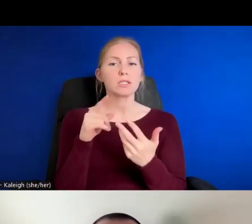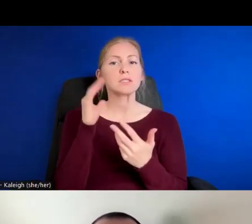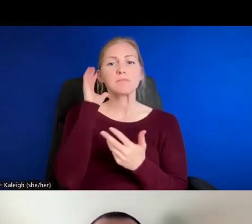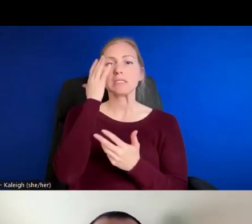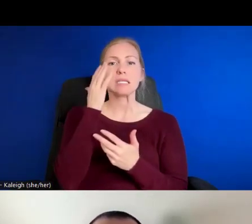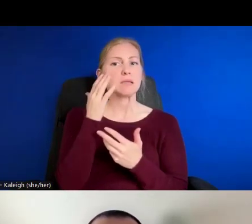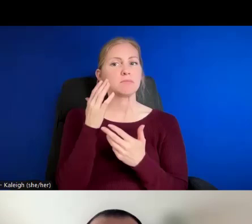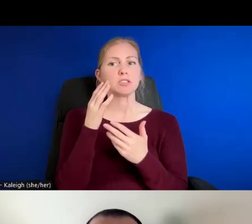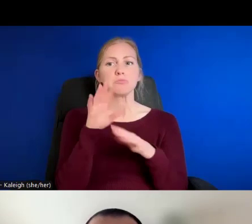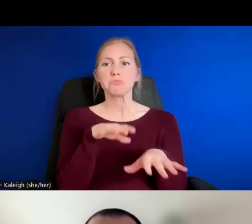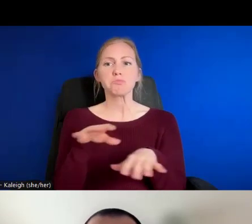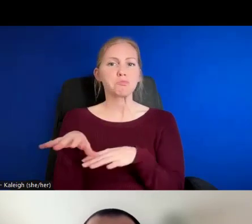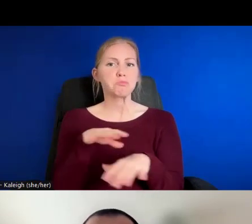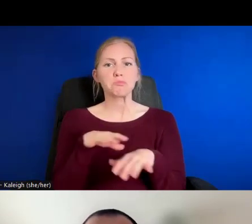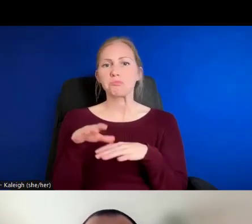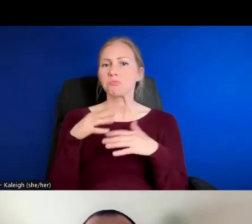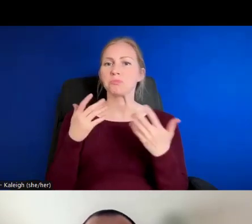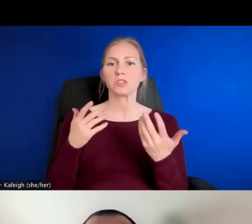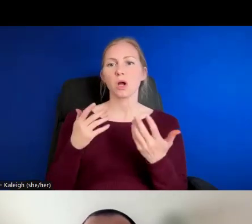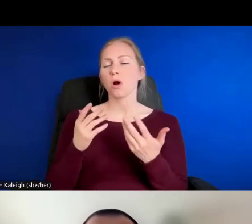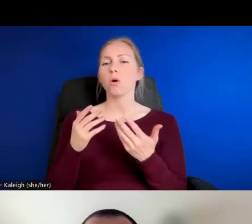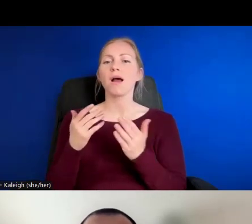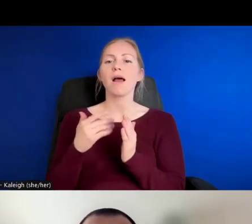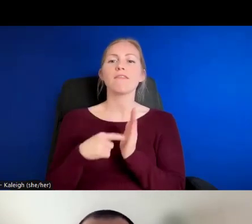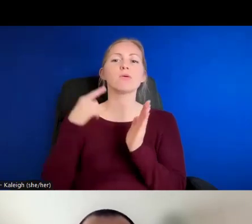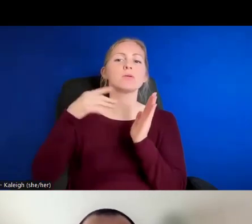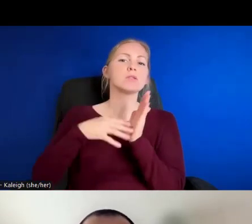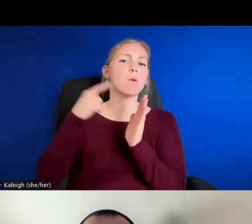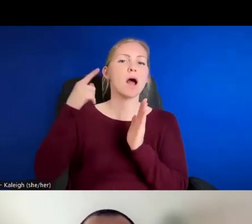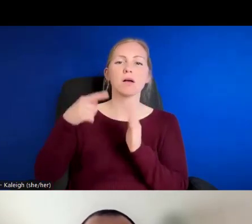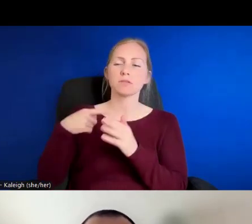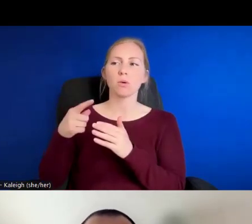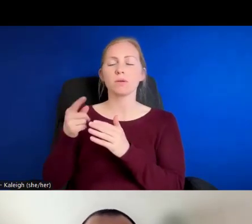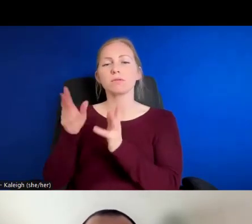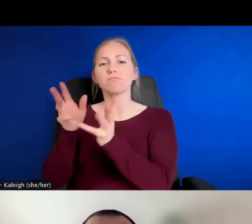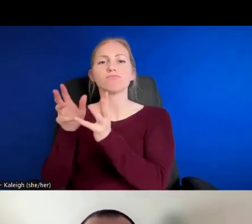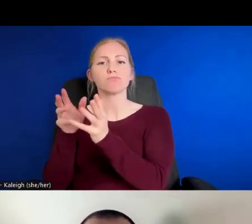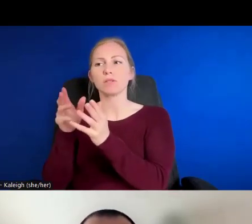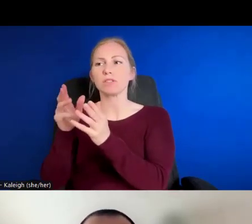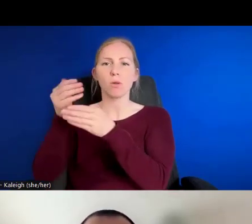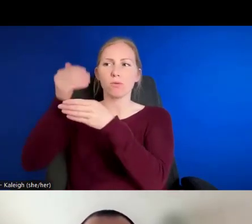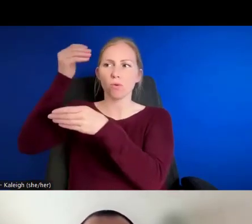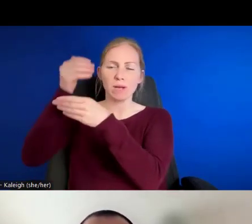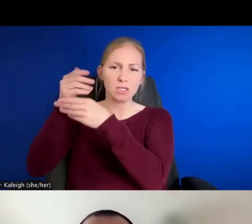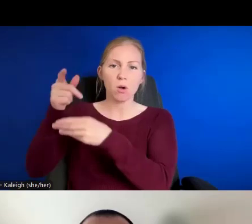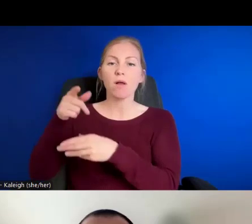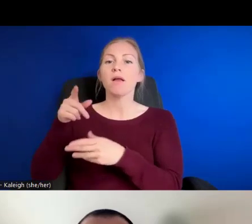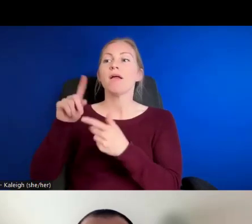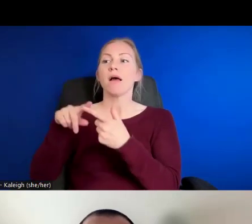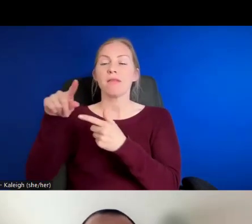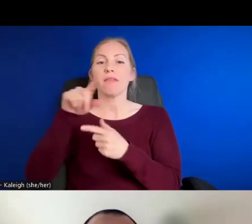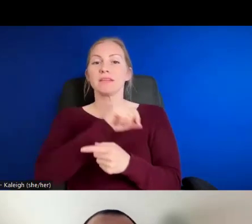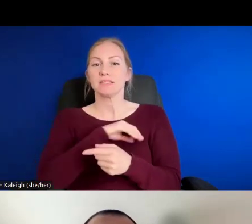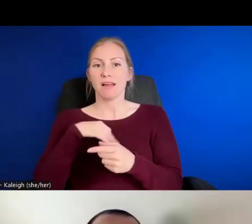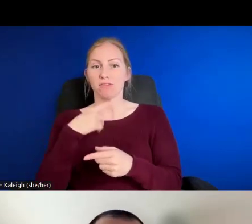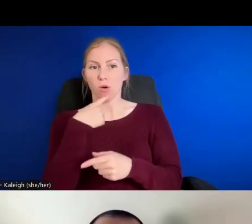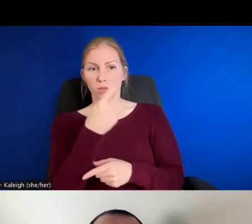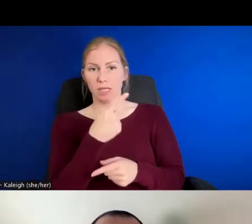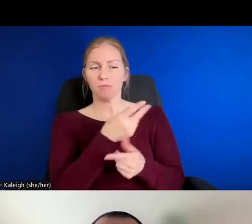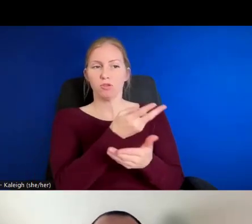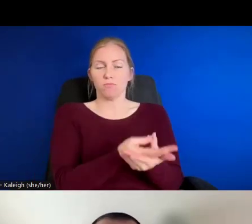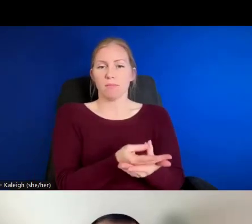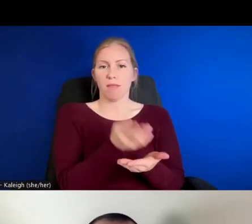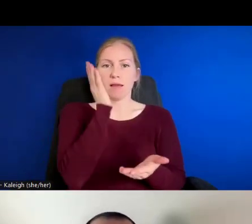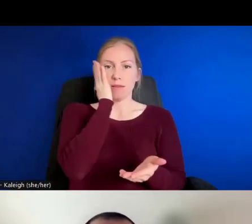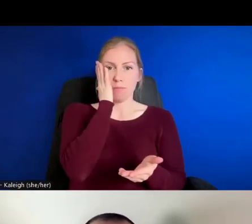occasionally speaking with staff through the window. And then staff instructed him to get on his bed, lie on his bed. And shortly after, they came